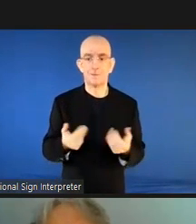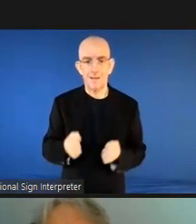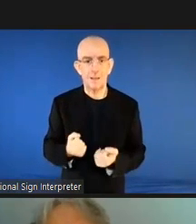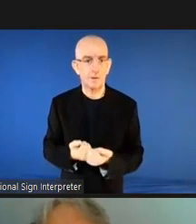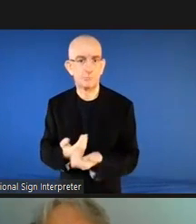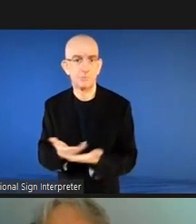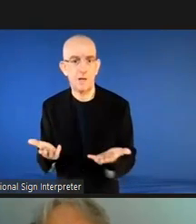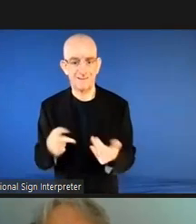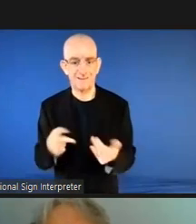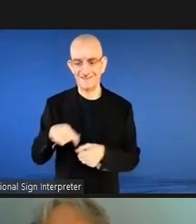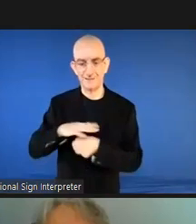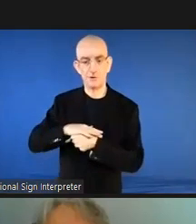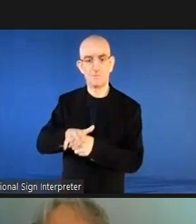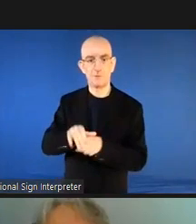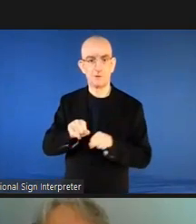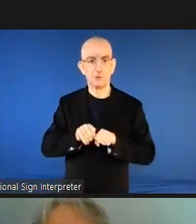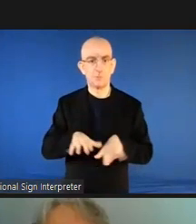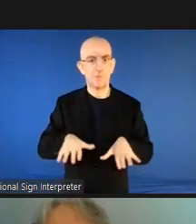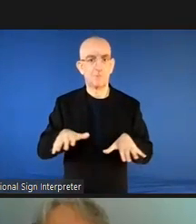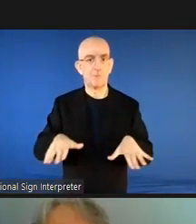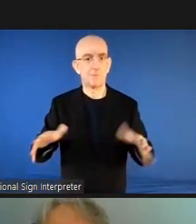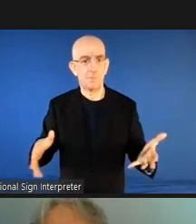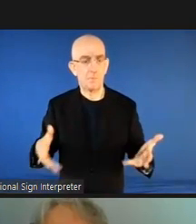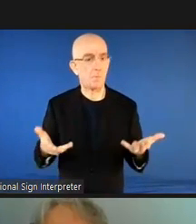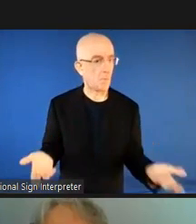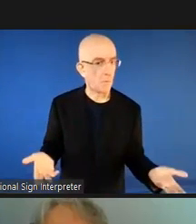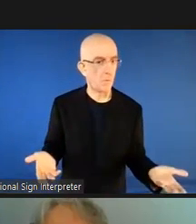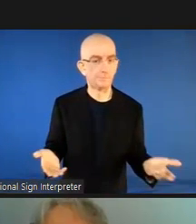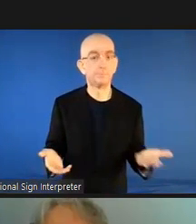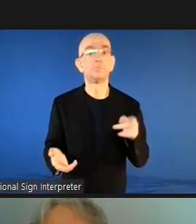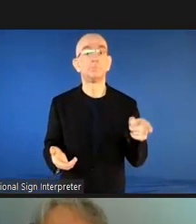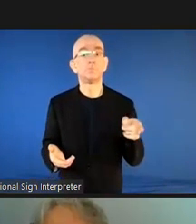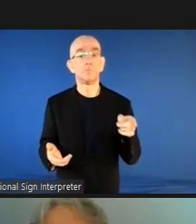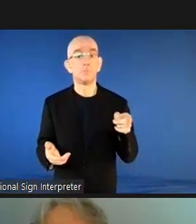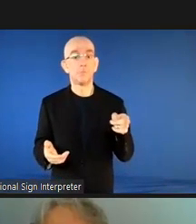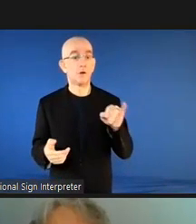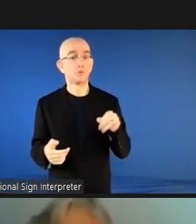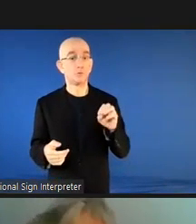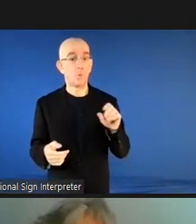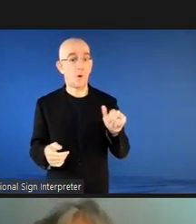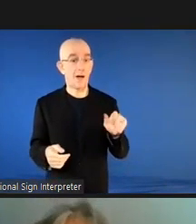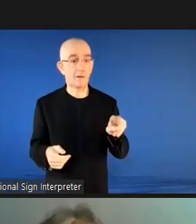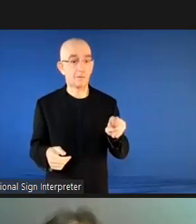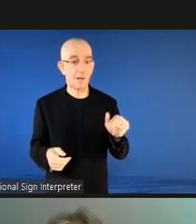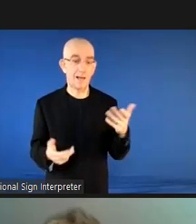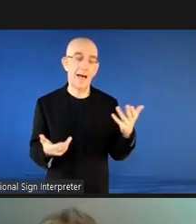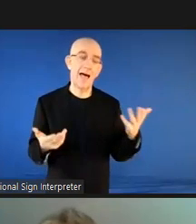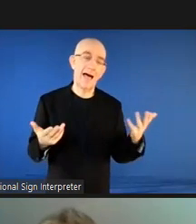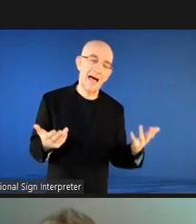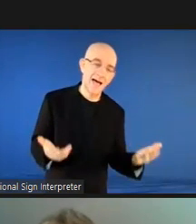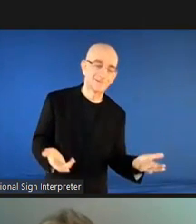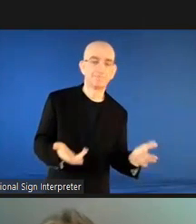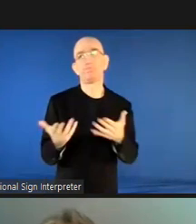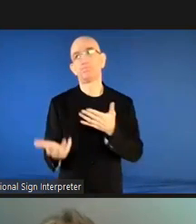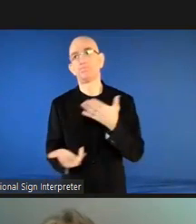Well, it's early to say exactly what, but I think along with probably every